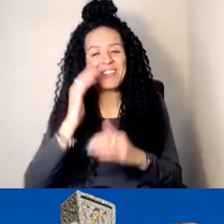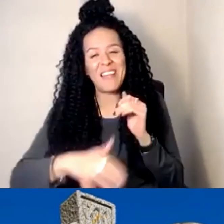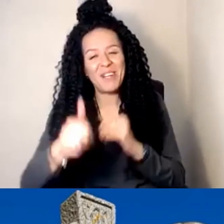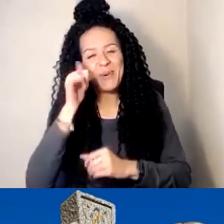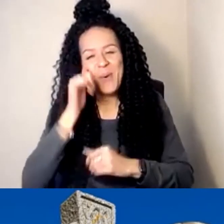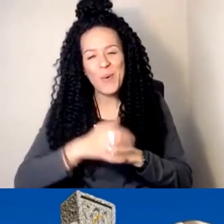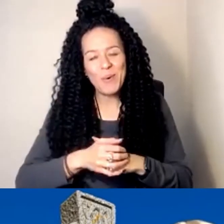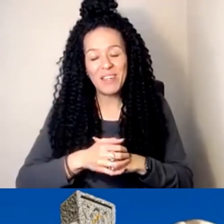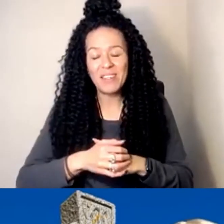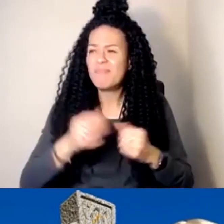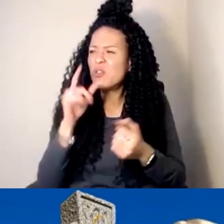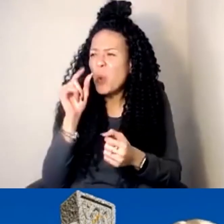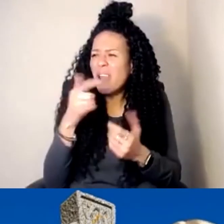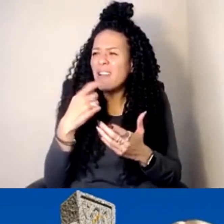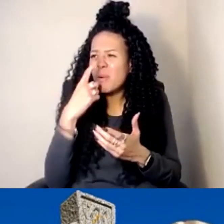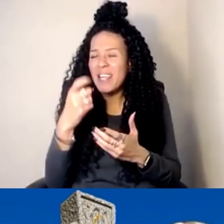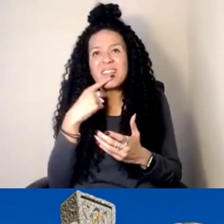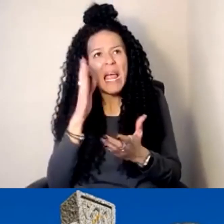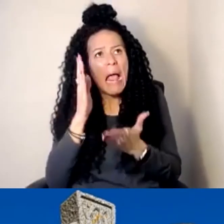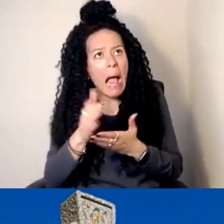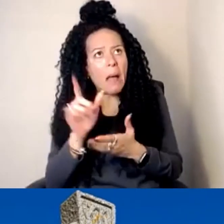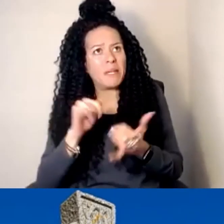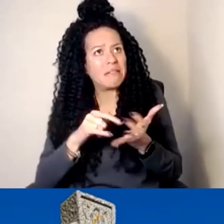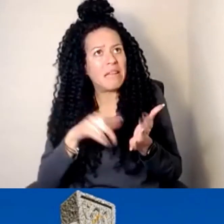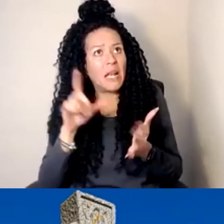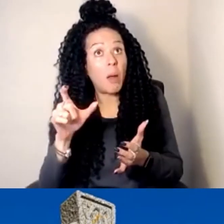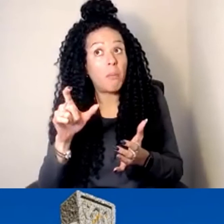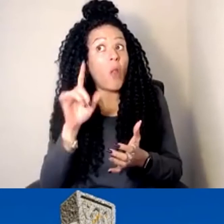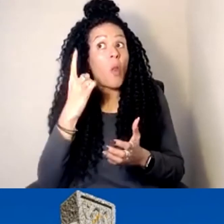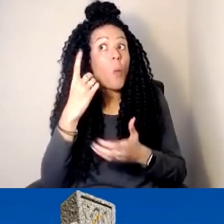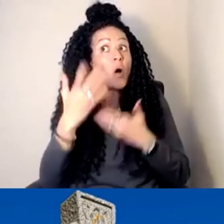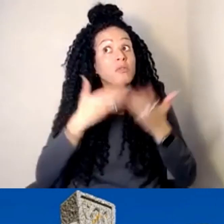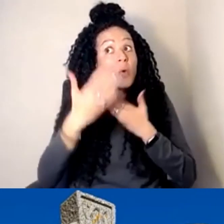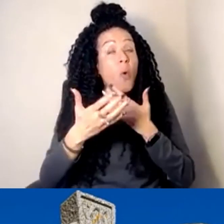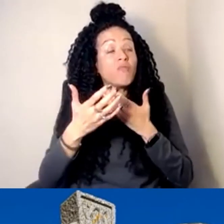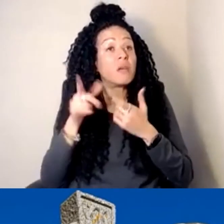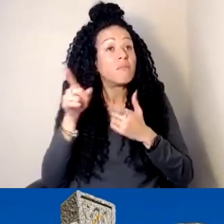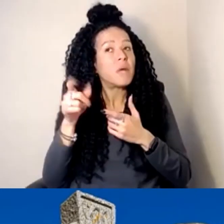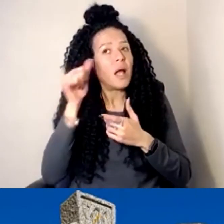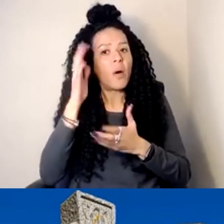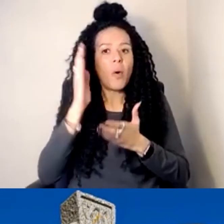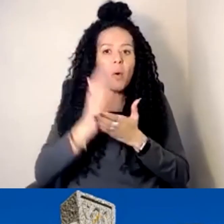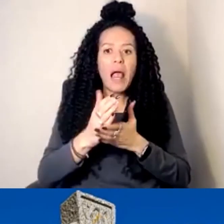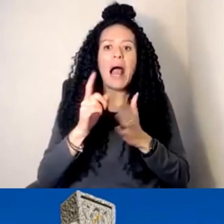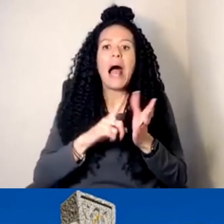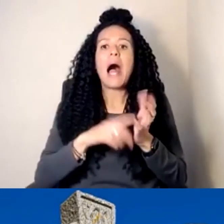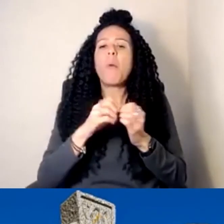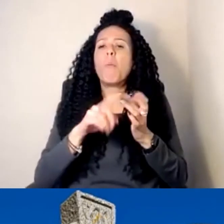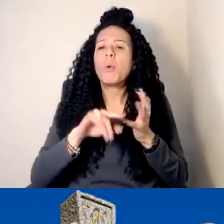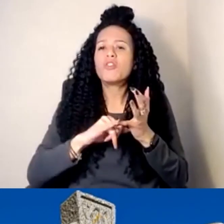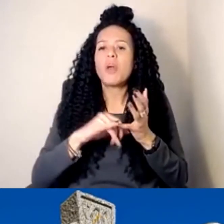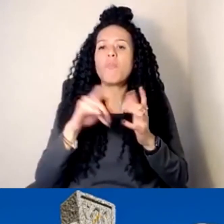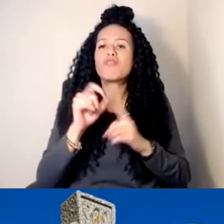So little can be attributed to him. And the one I know that is generally thought to be by him is Altus Prosator, a